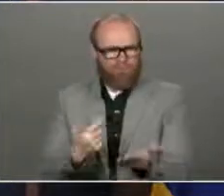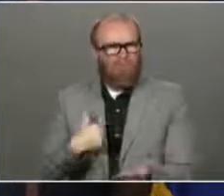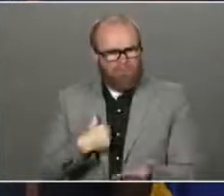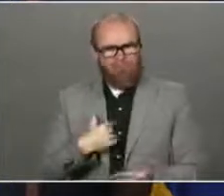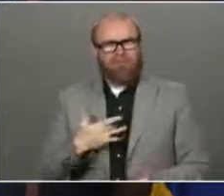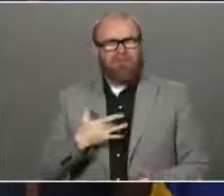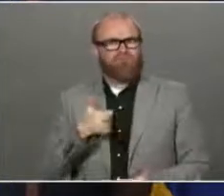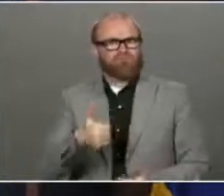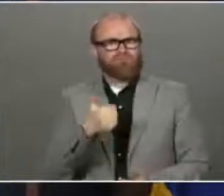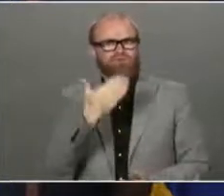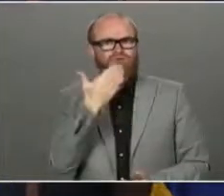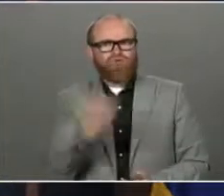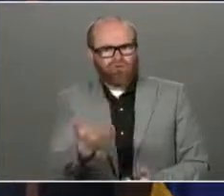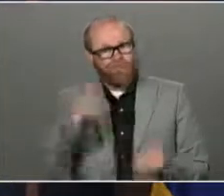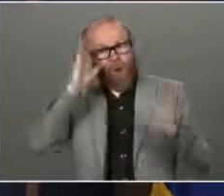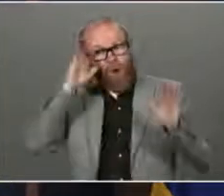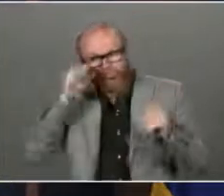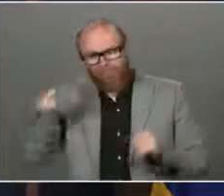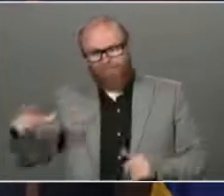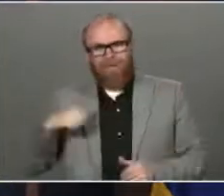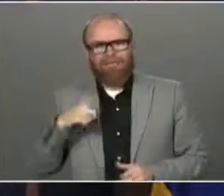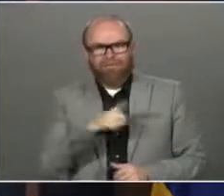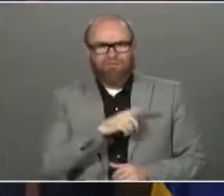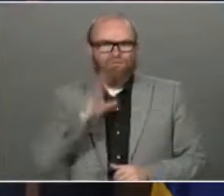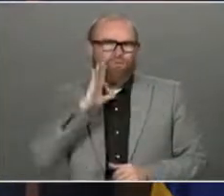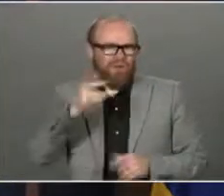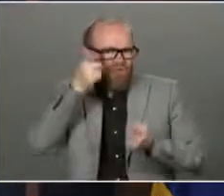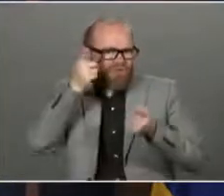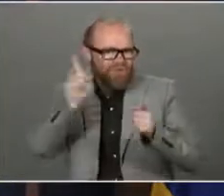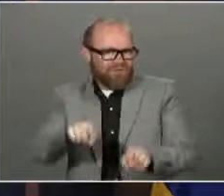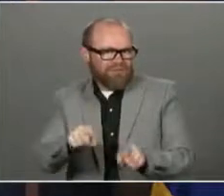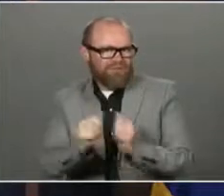and that I hope the legislature will agree with, is